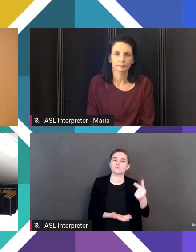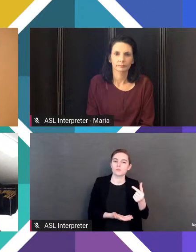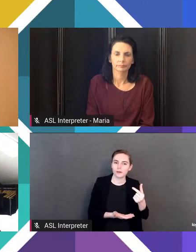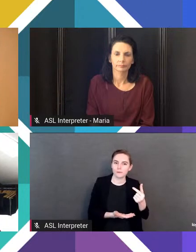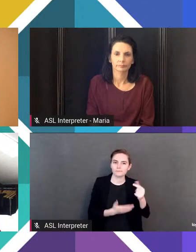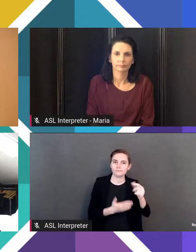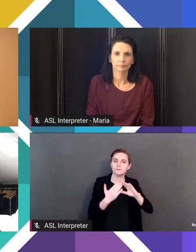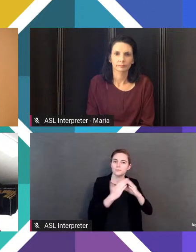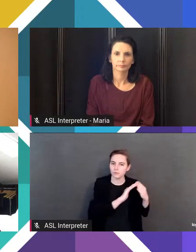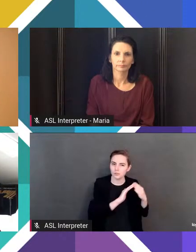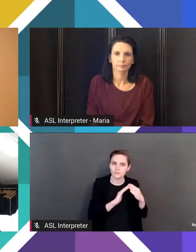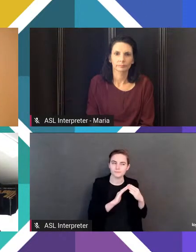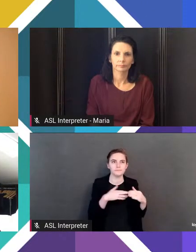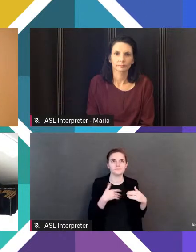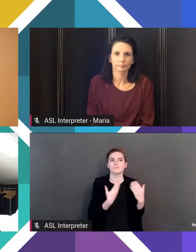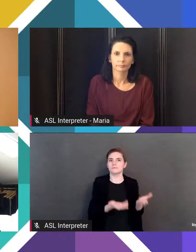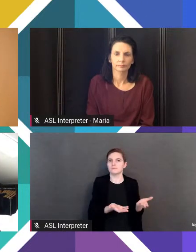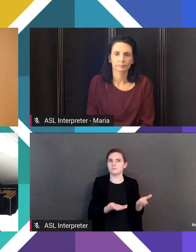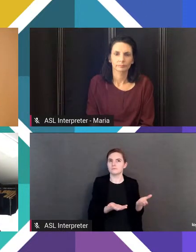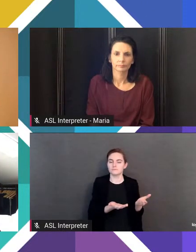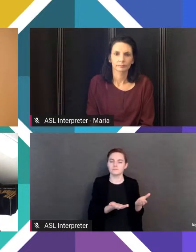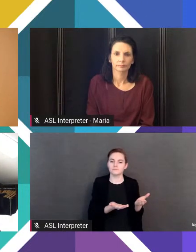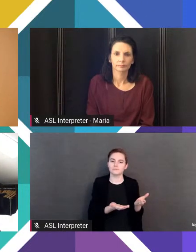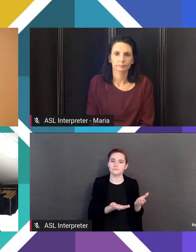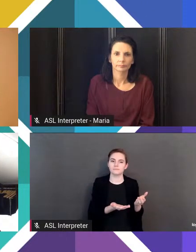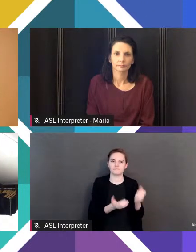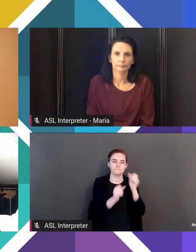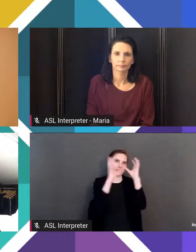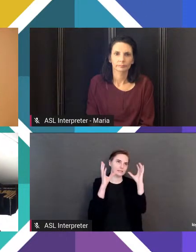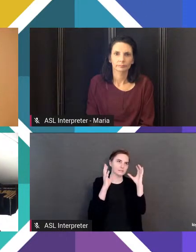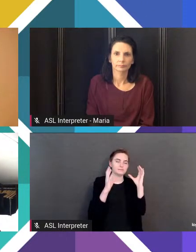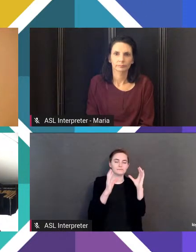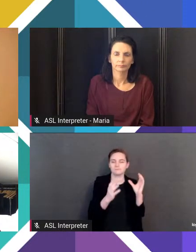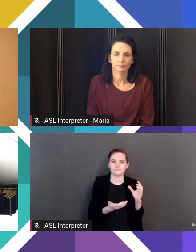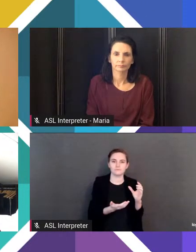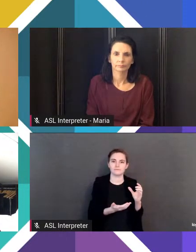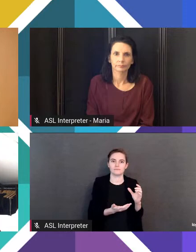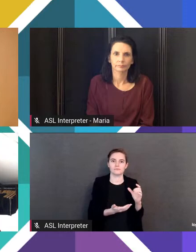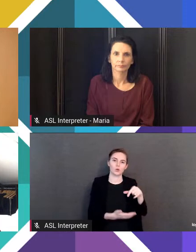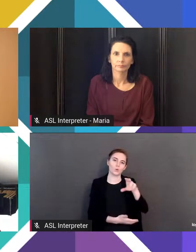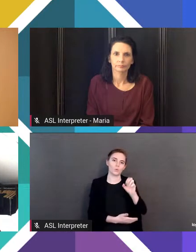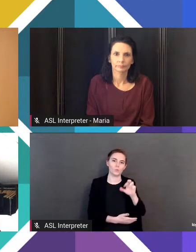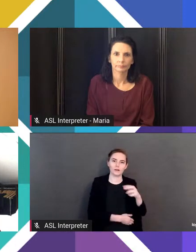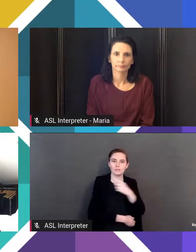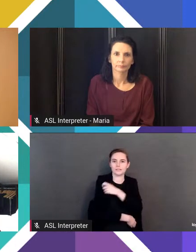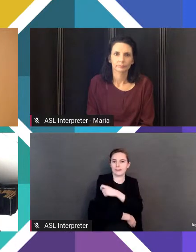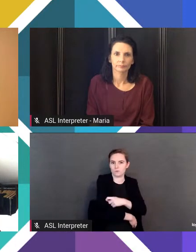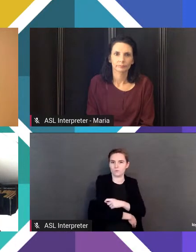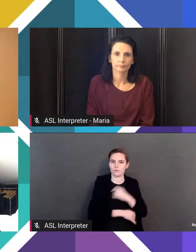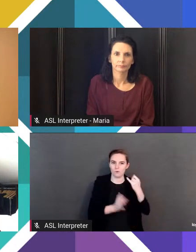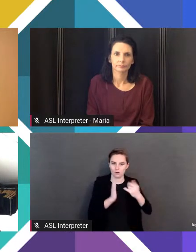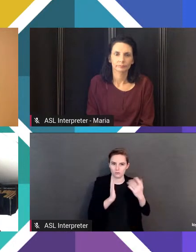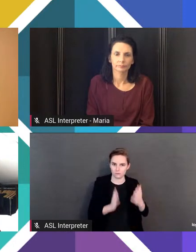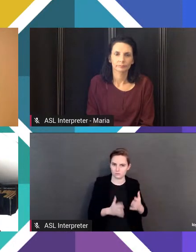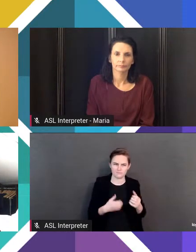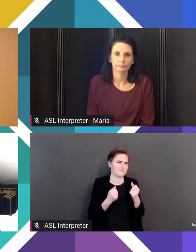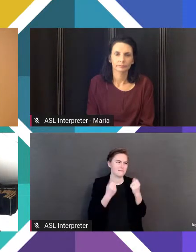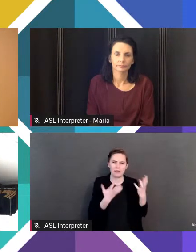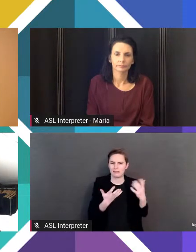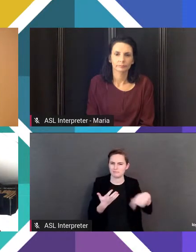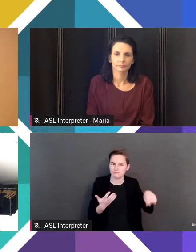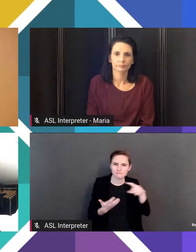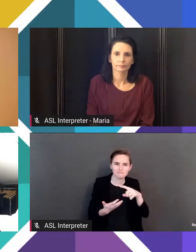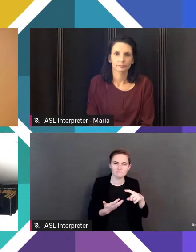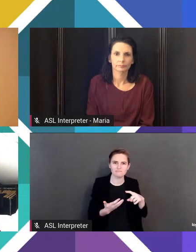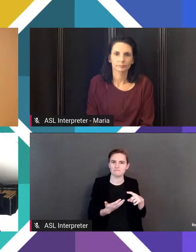it's just like, you know, queer people tattooing. And many of these people didn't, you know, learn